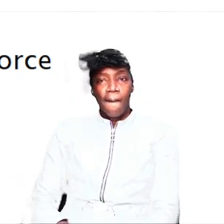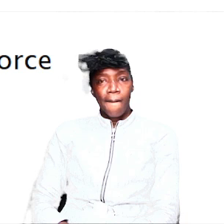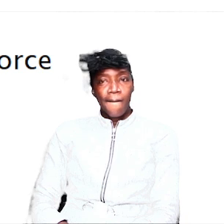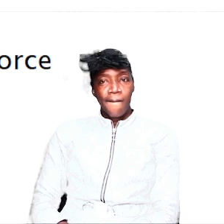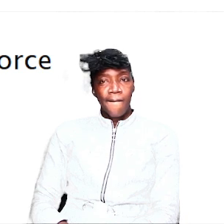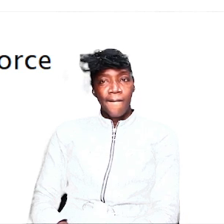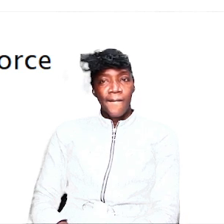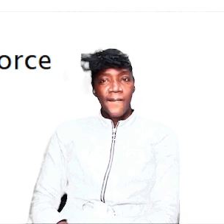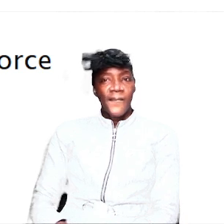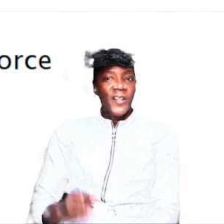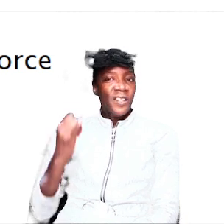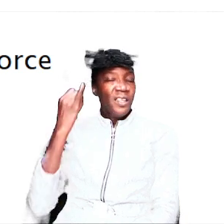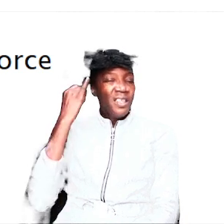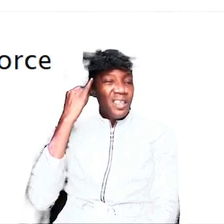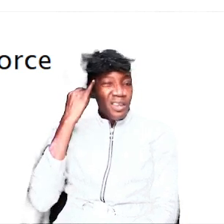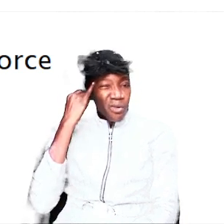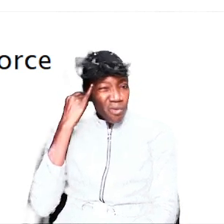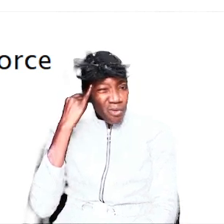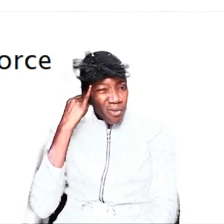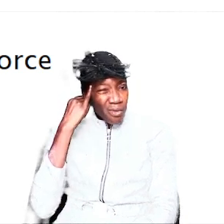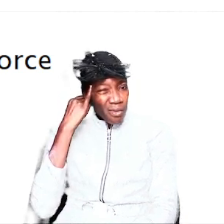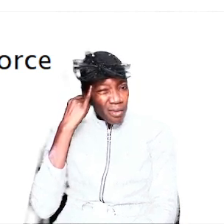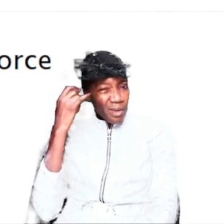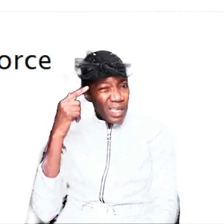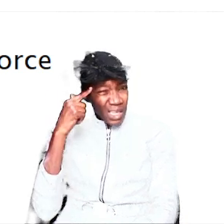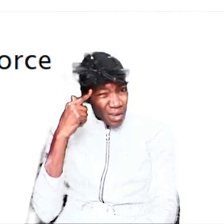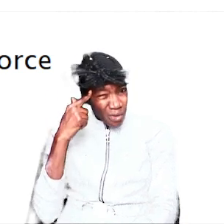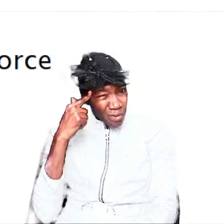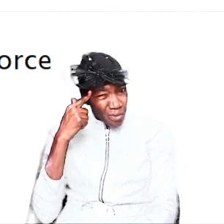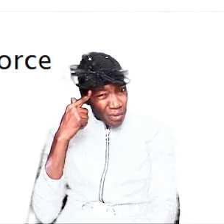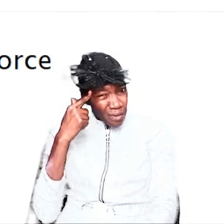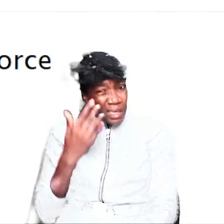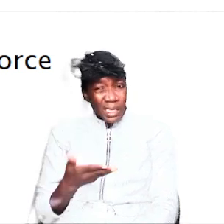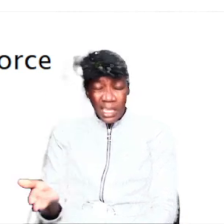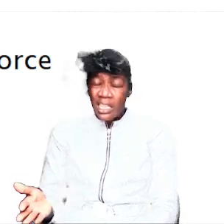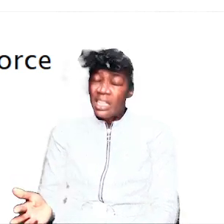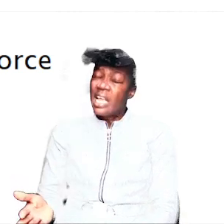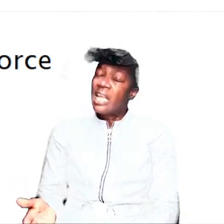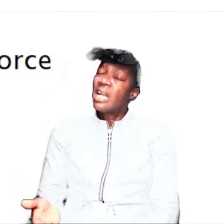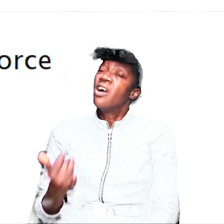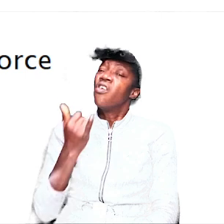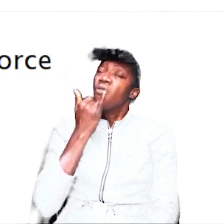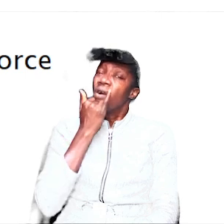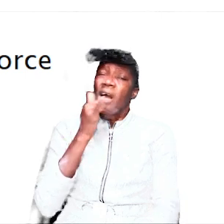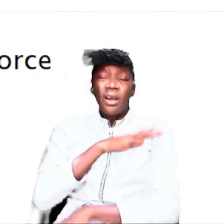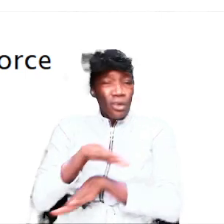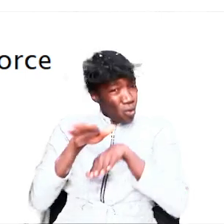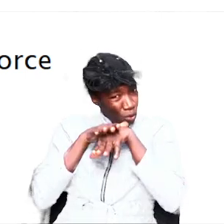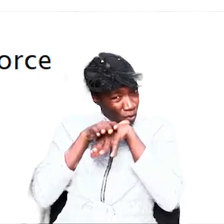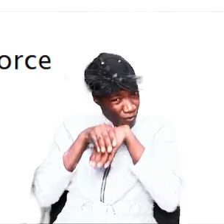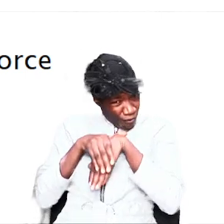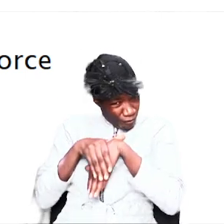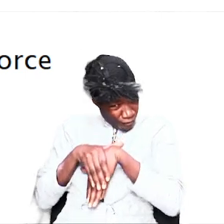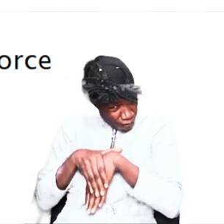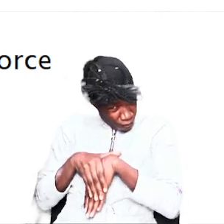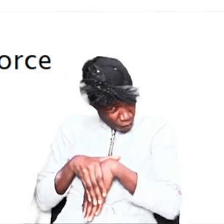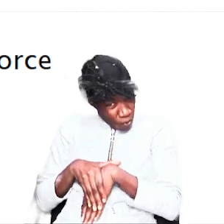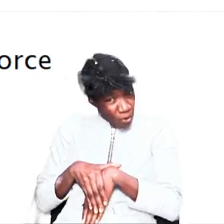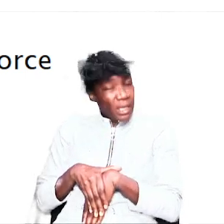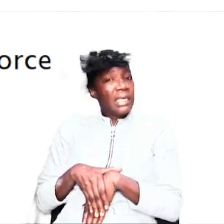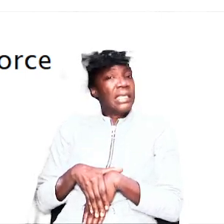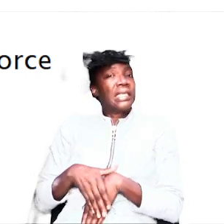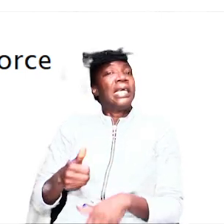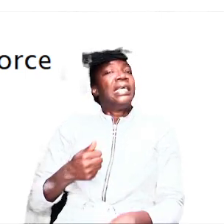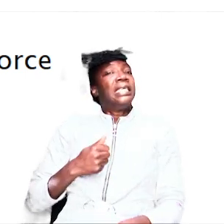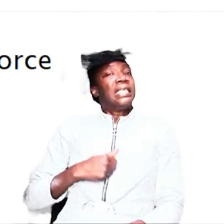If we know that the thing is wrong, do not force ourselves to do it. You know that God